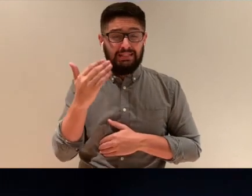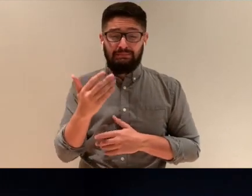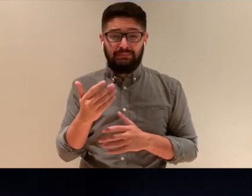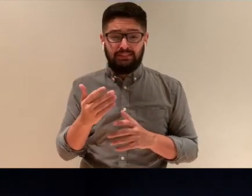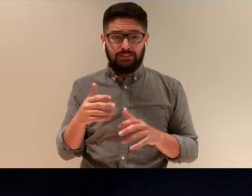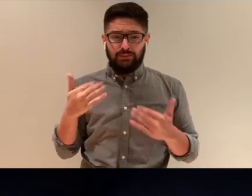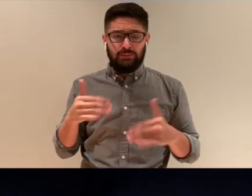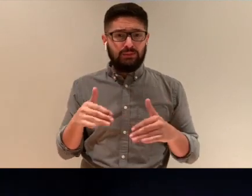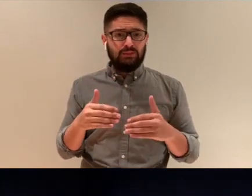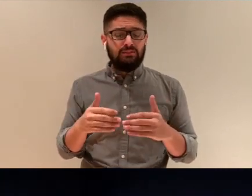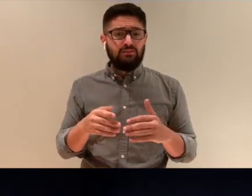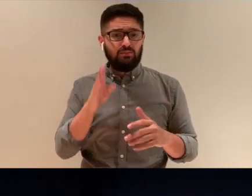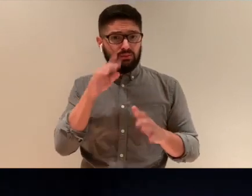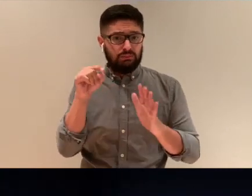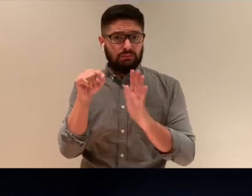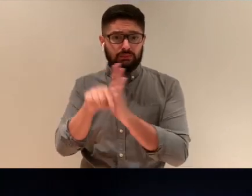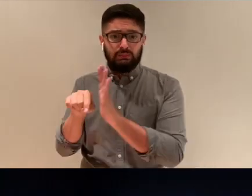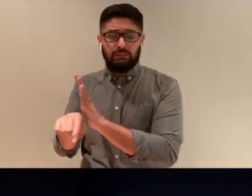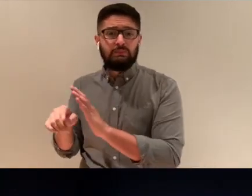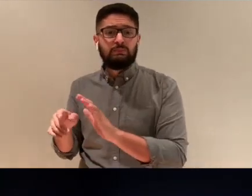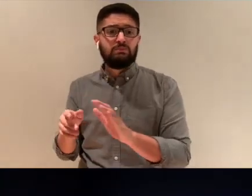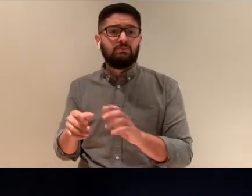virus that seems so deadly.